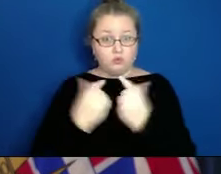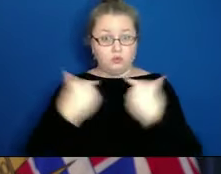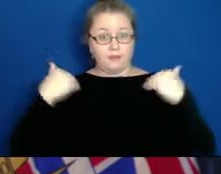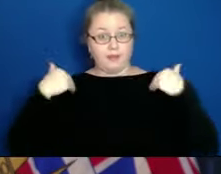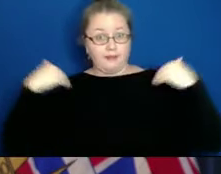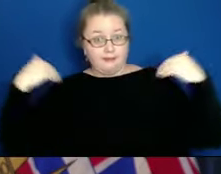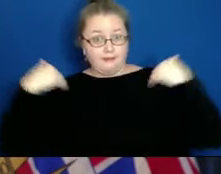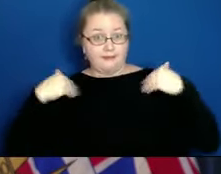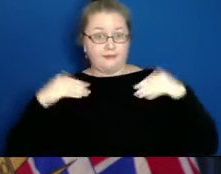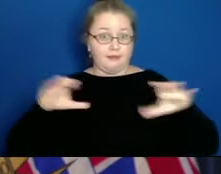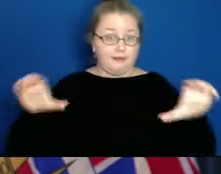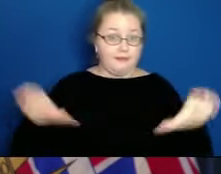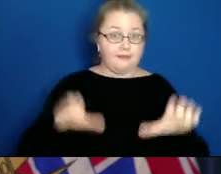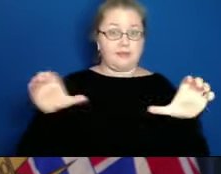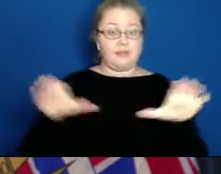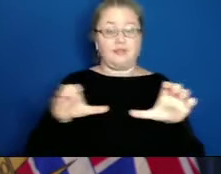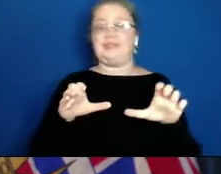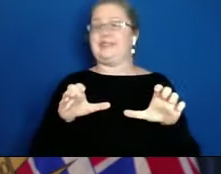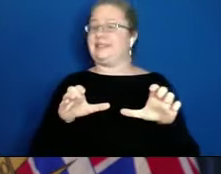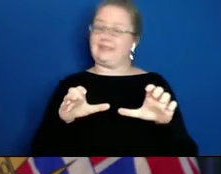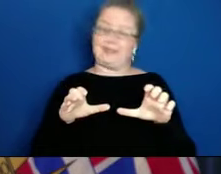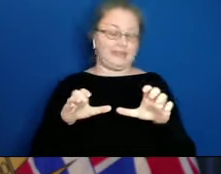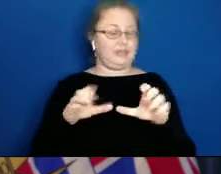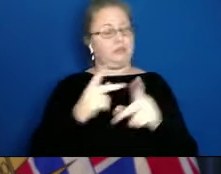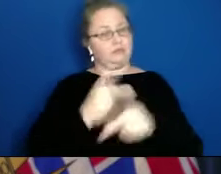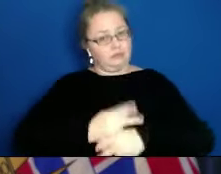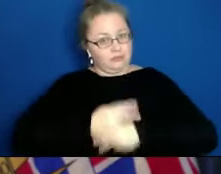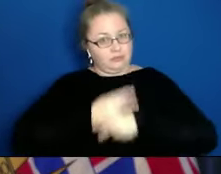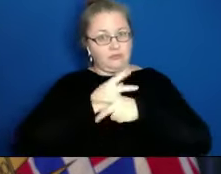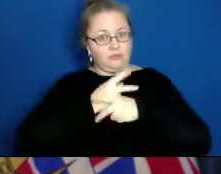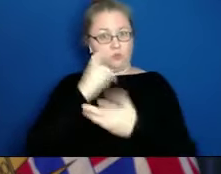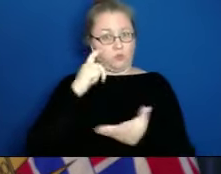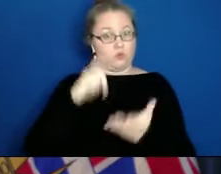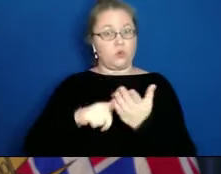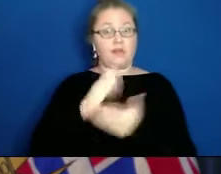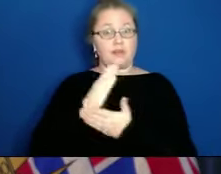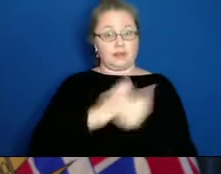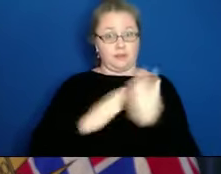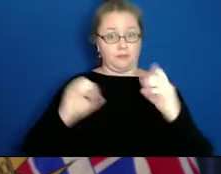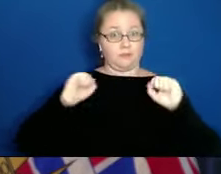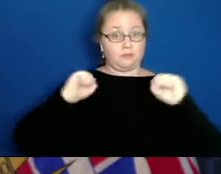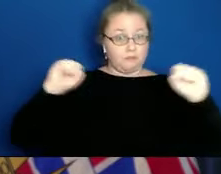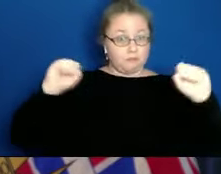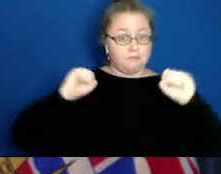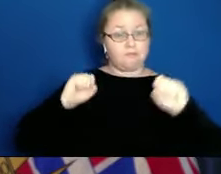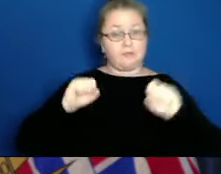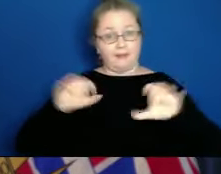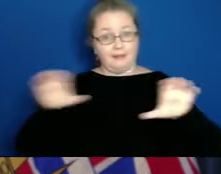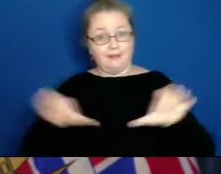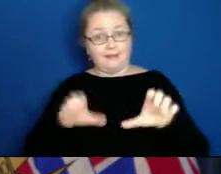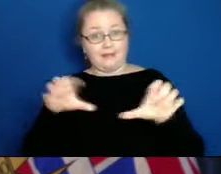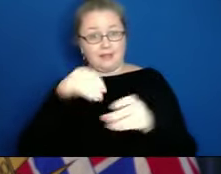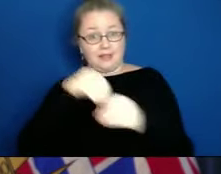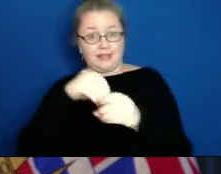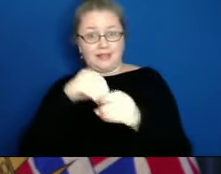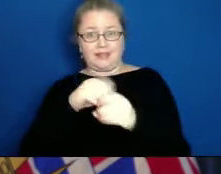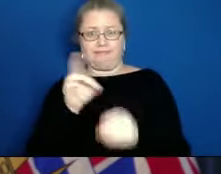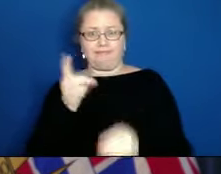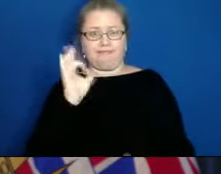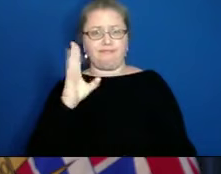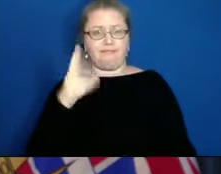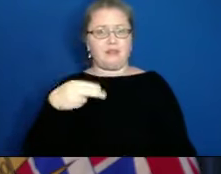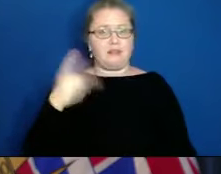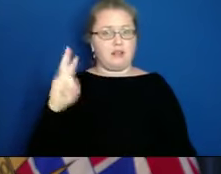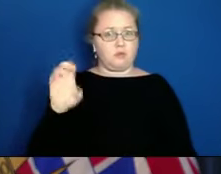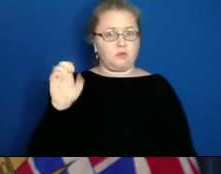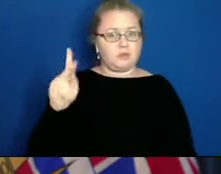have seen transmission happen. We've seen notable levels of transmission, and there are some particular activities that are higher risk.